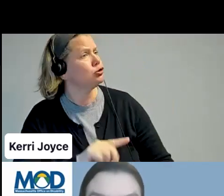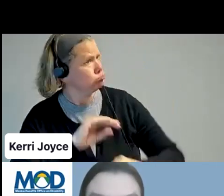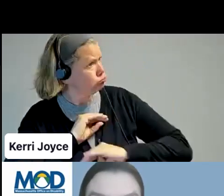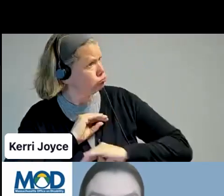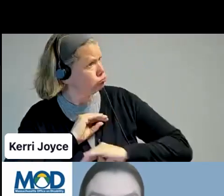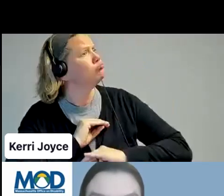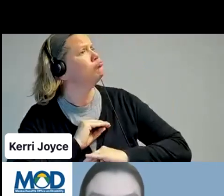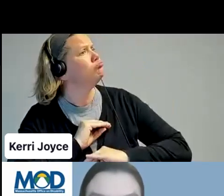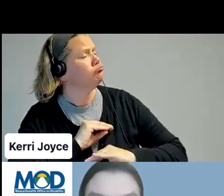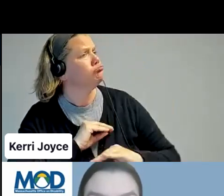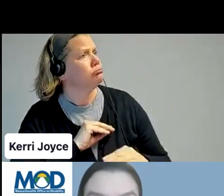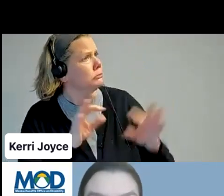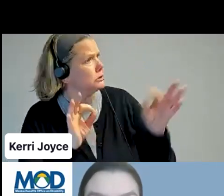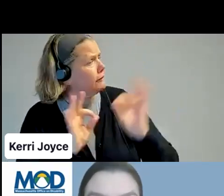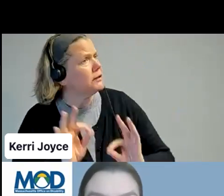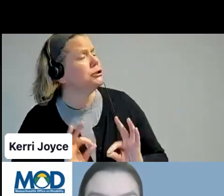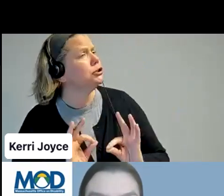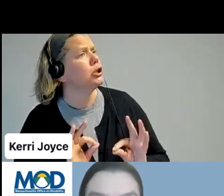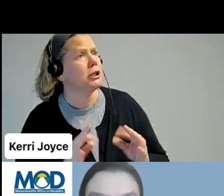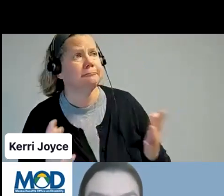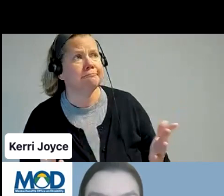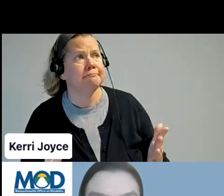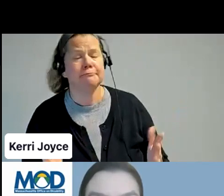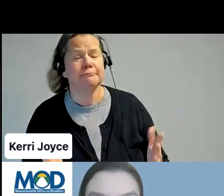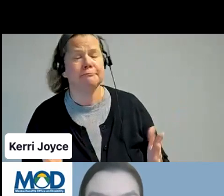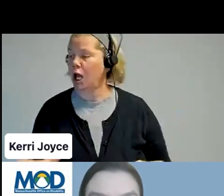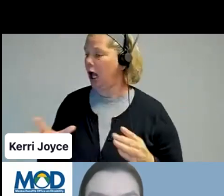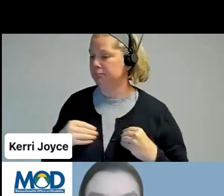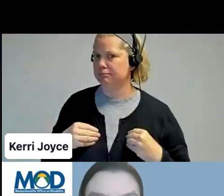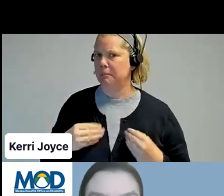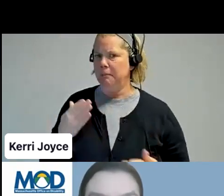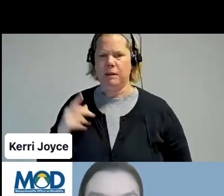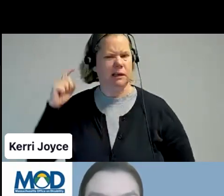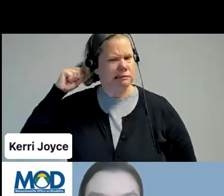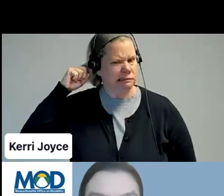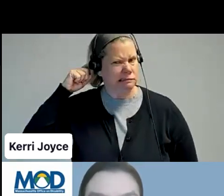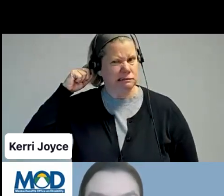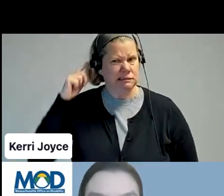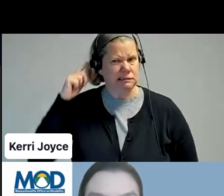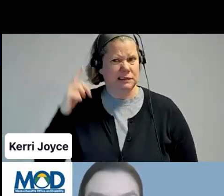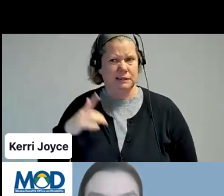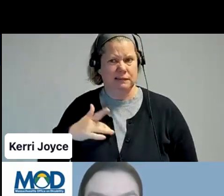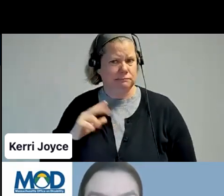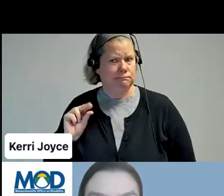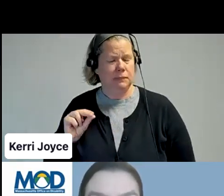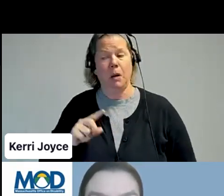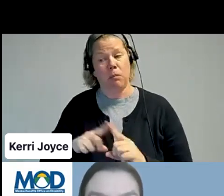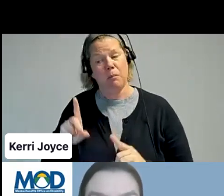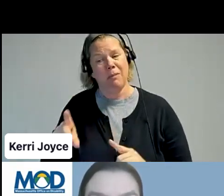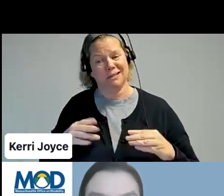that service animal definition, no matter what your suspicions are, you're expected to take them at their